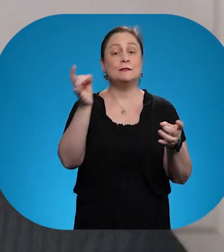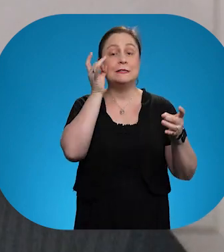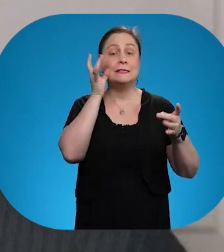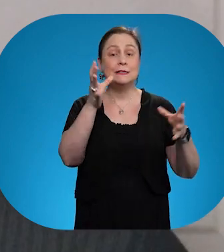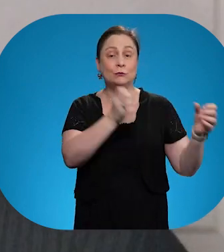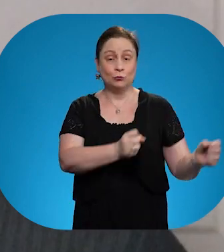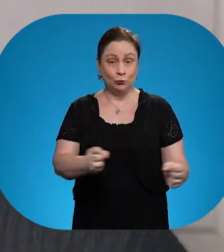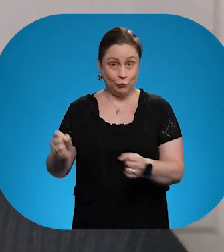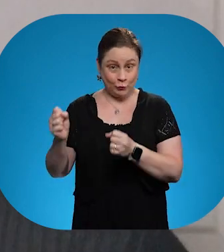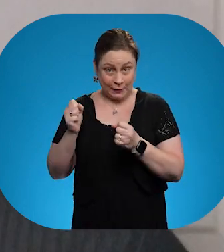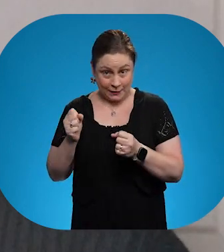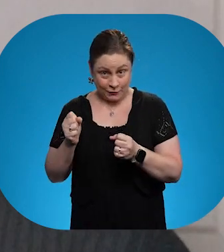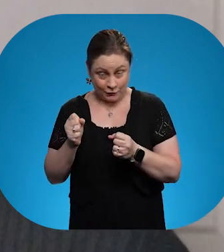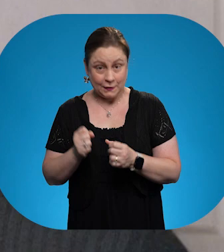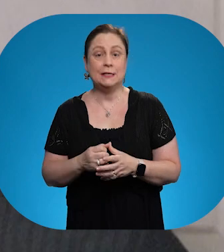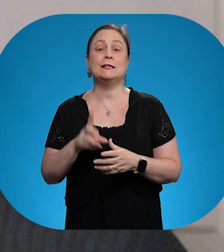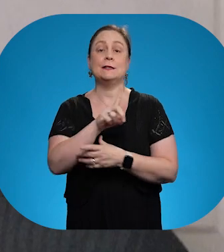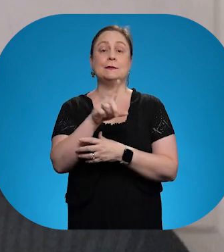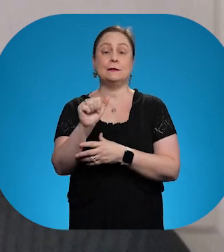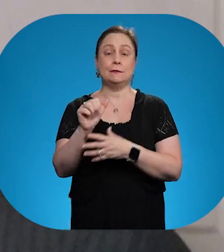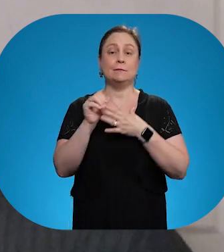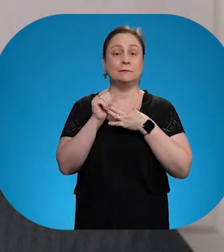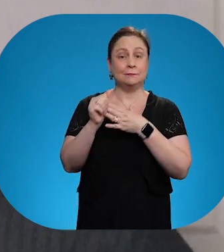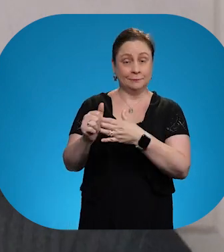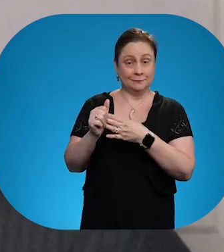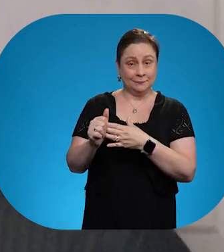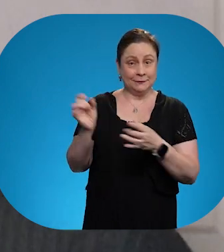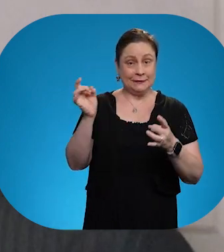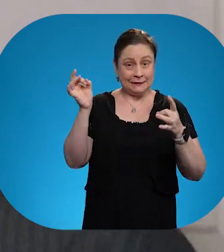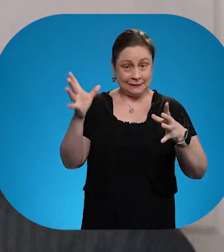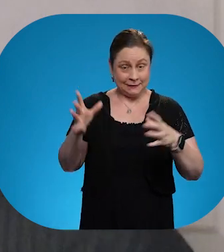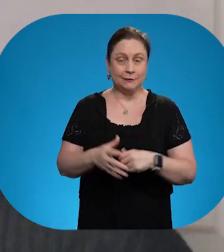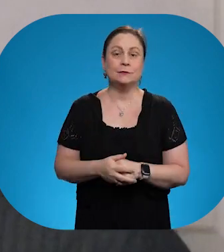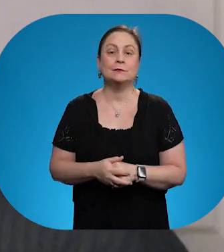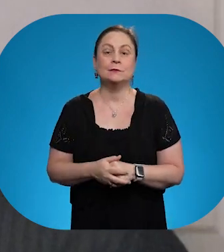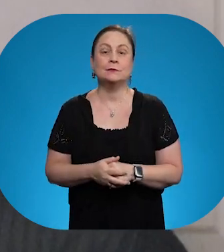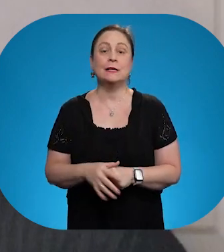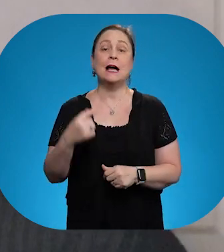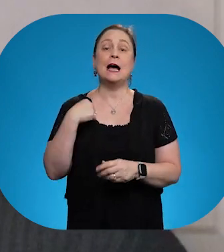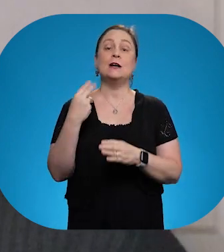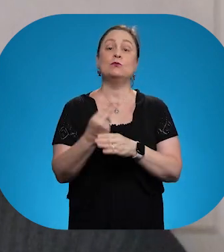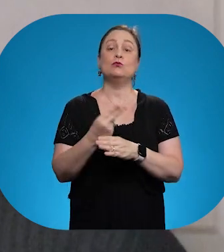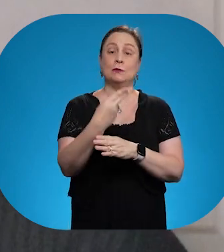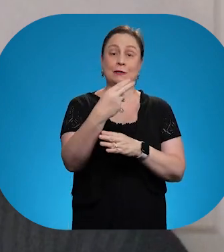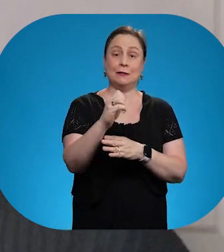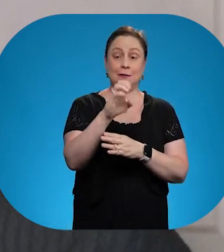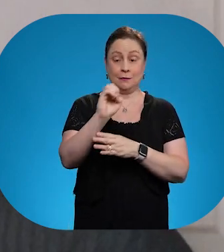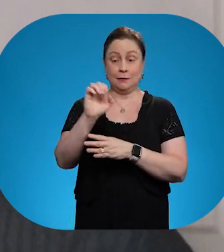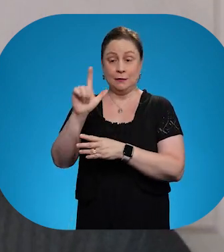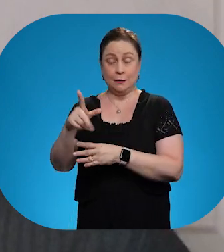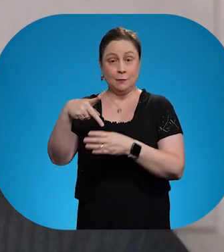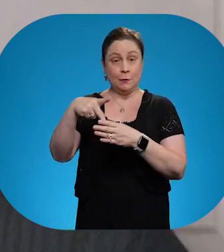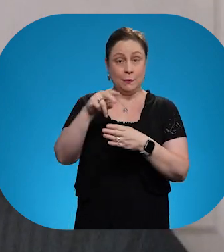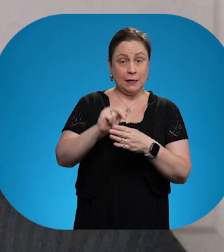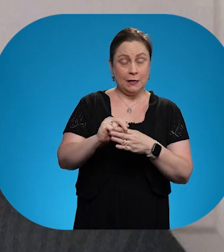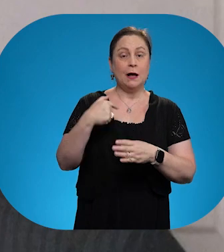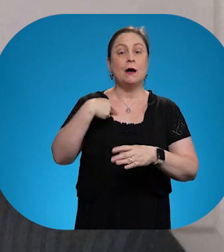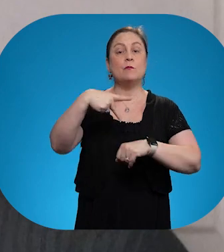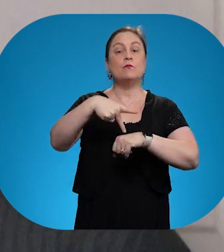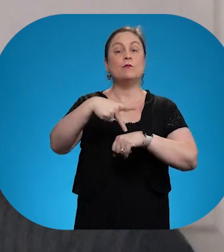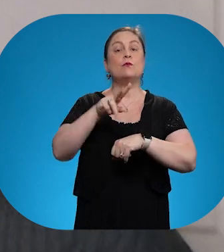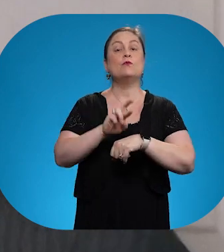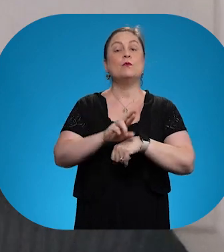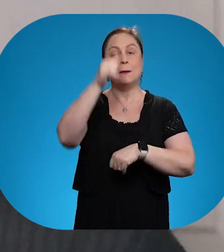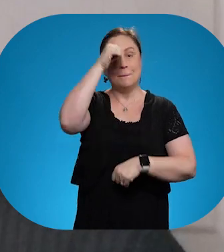the Nation Disability-Led Disaster Hub. I use he and elle pronouns, and I'm a Puerto Rican